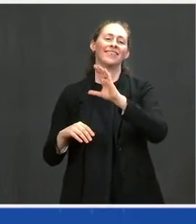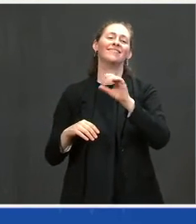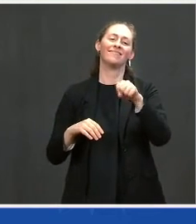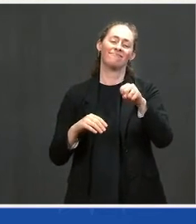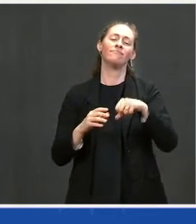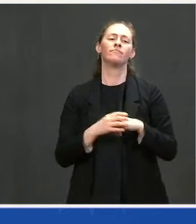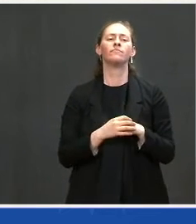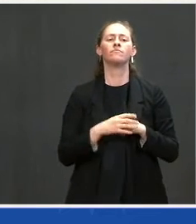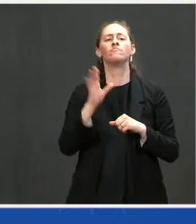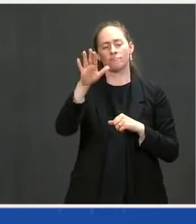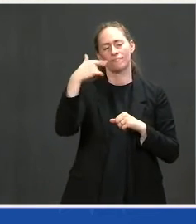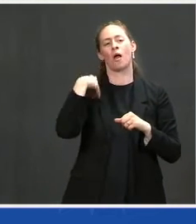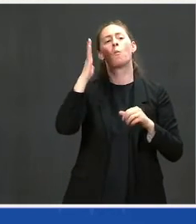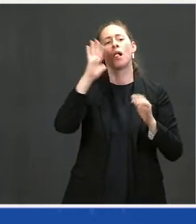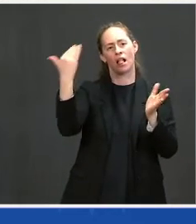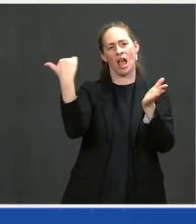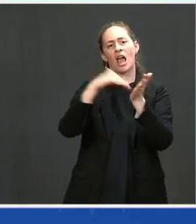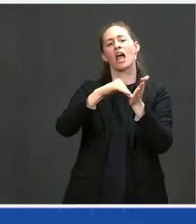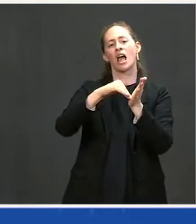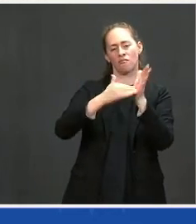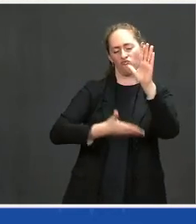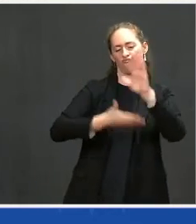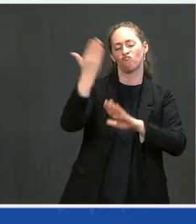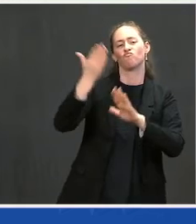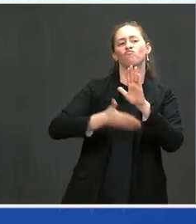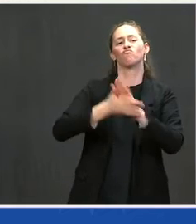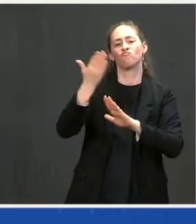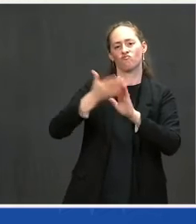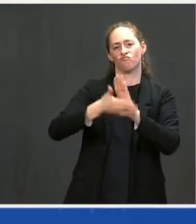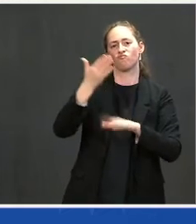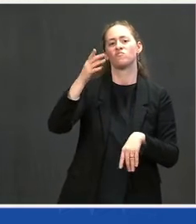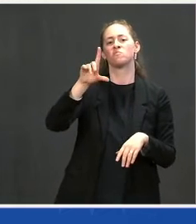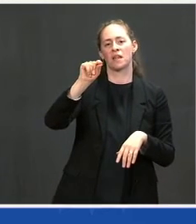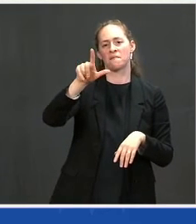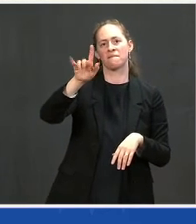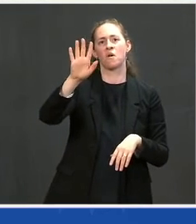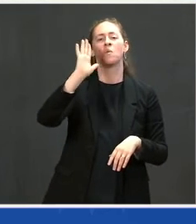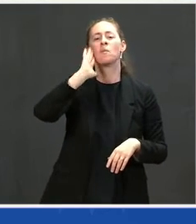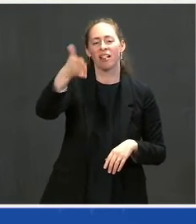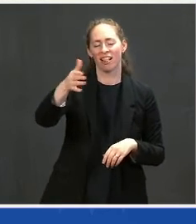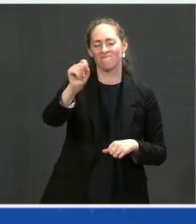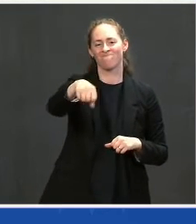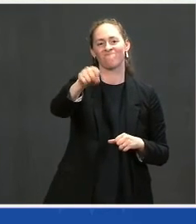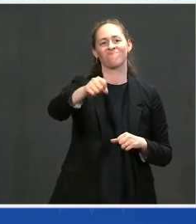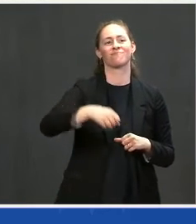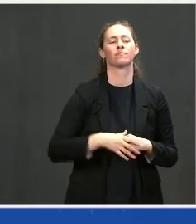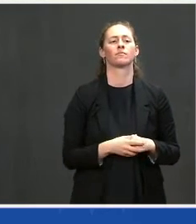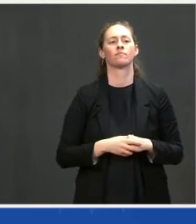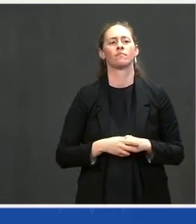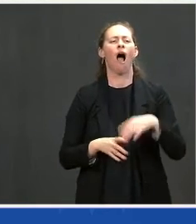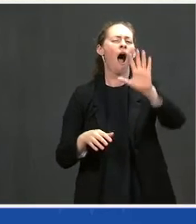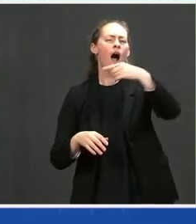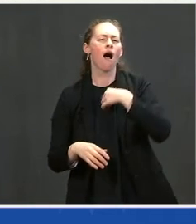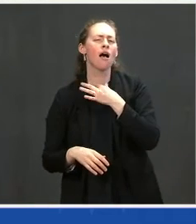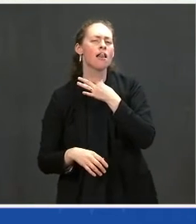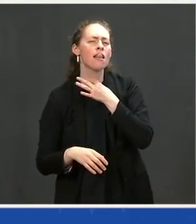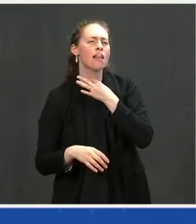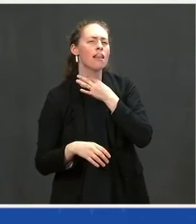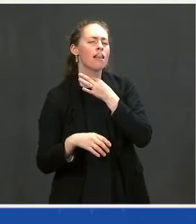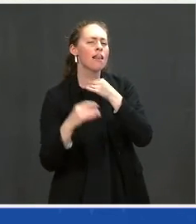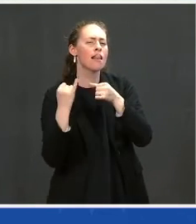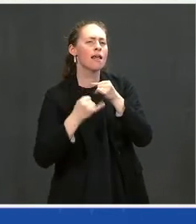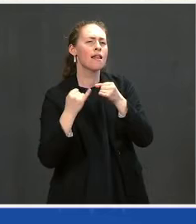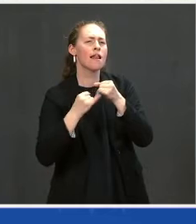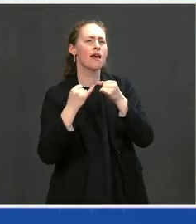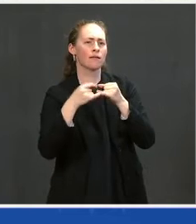re-election. That's my expectation. And then on one other note, on bipartisanship, your old friend, Mitch McConnell, says you have